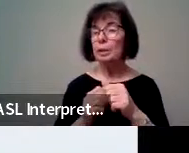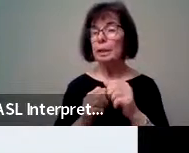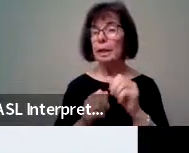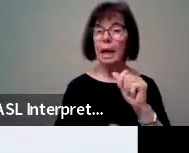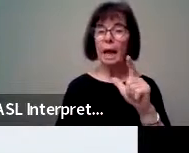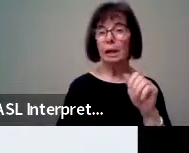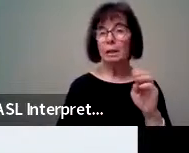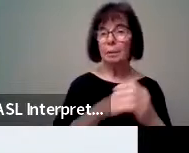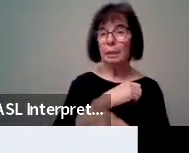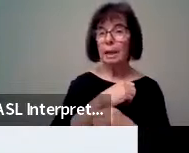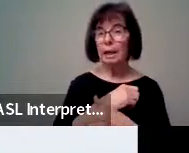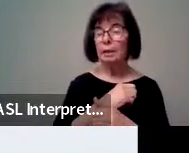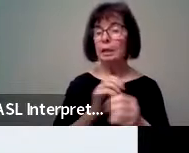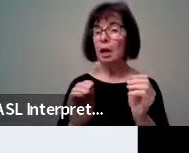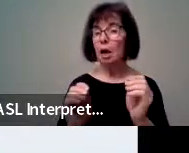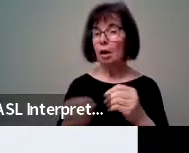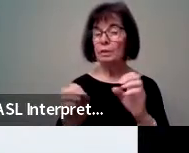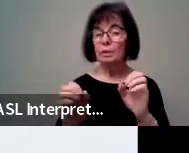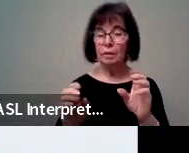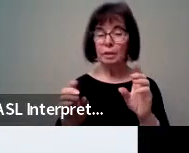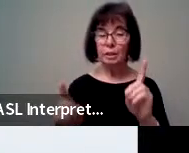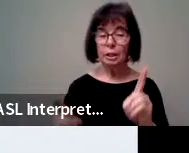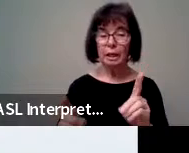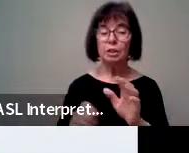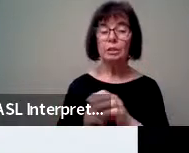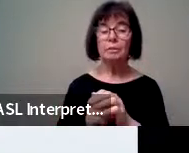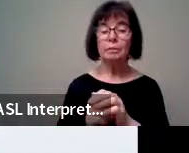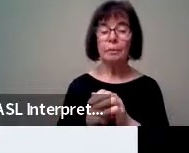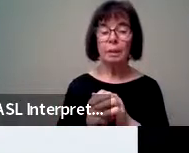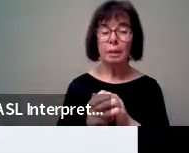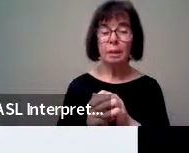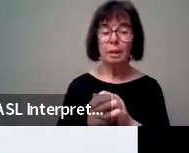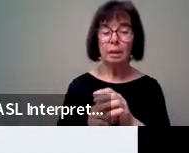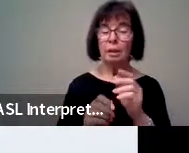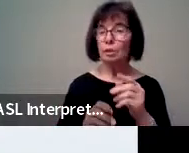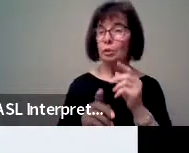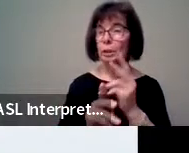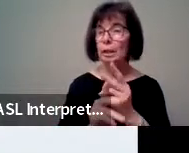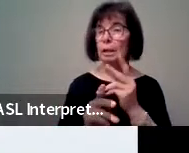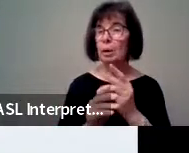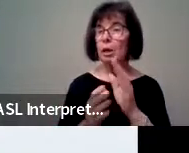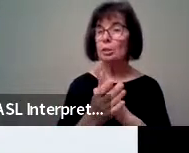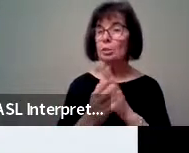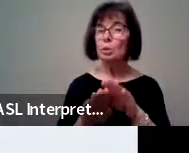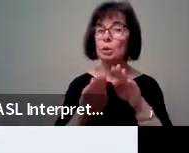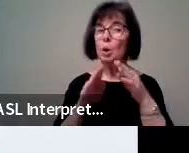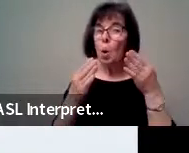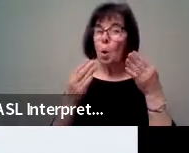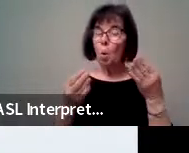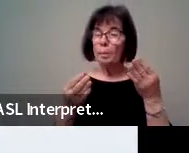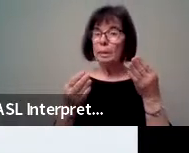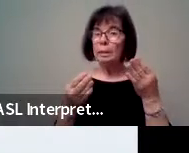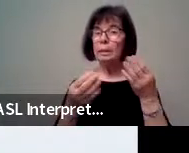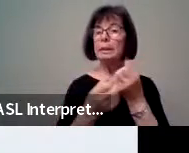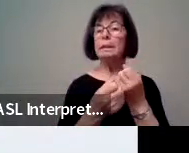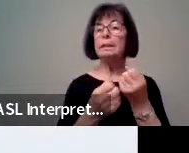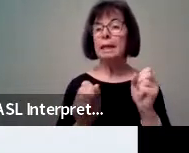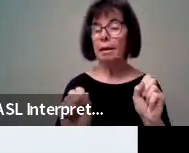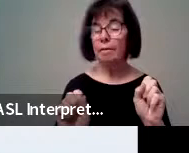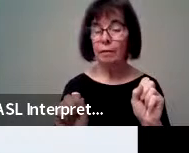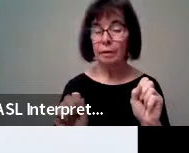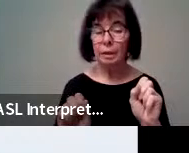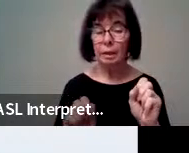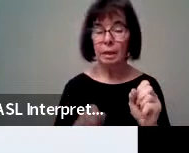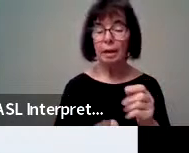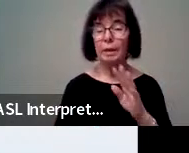our children, youth, and congregate settings outbreak teams to keep our schools open and safe. And then I mentioned already earlier about our Test